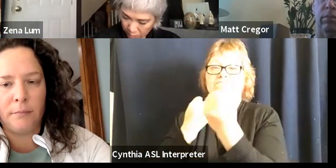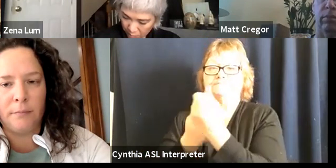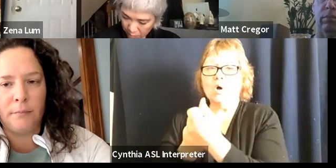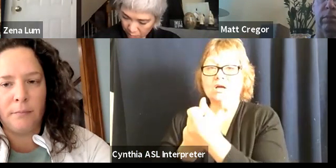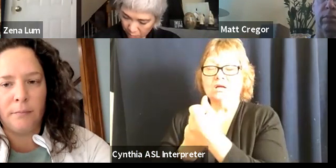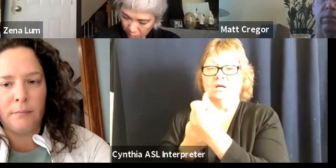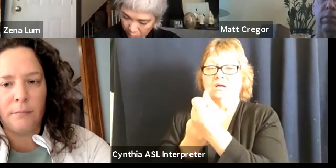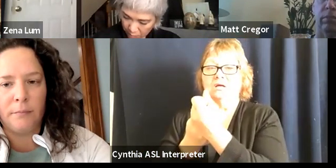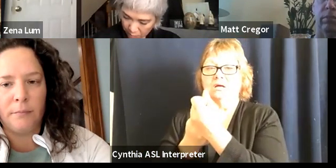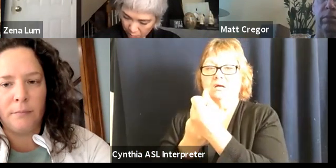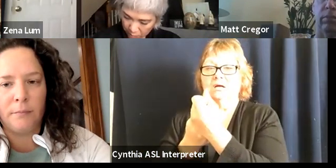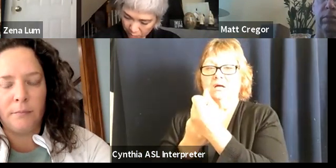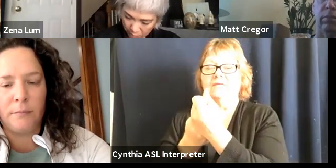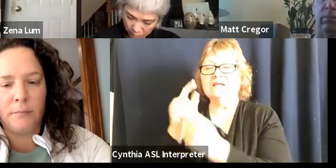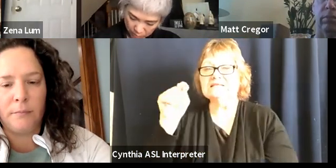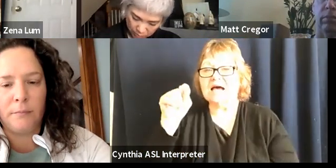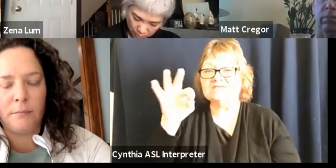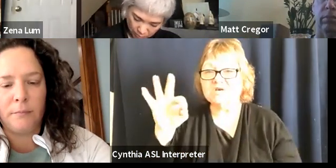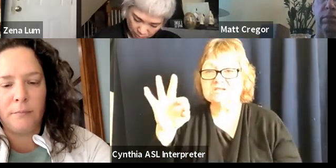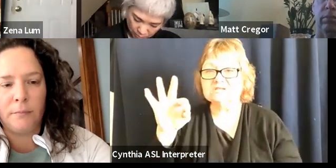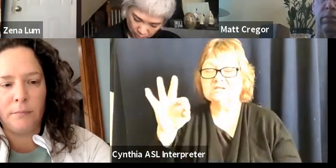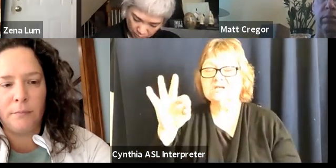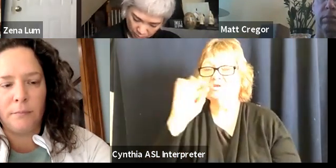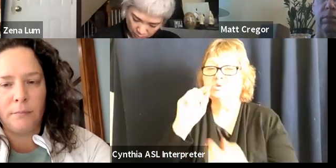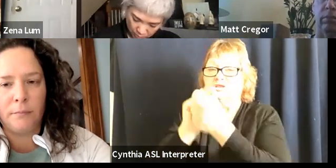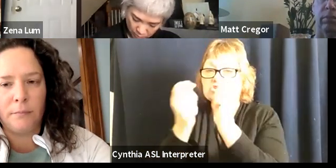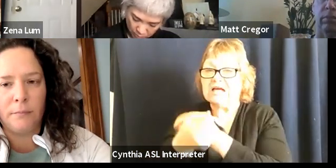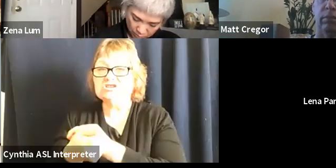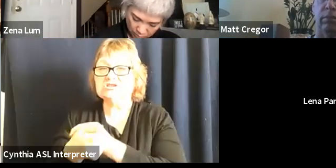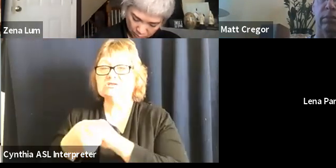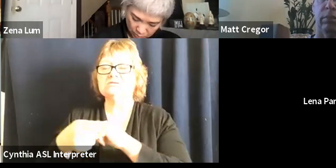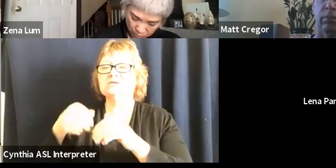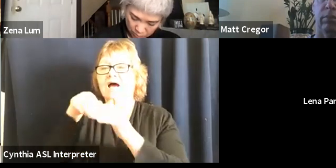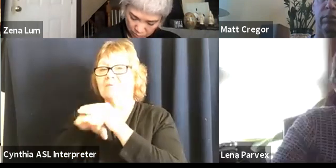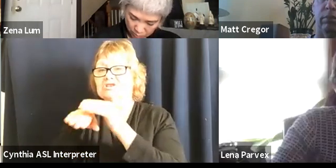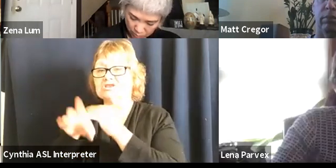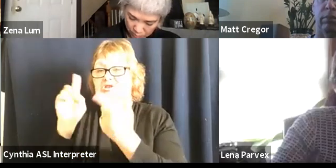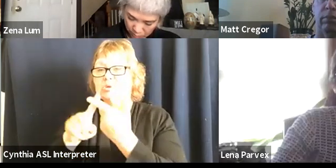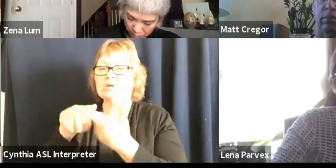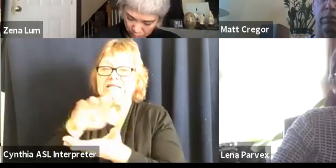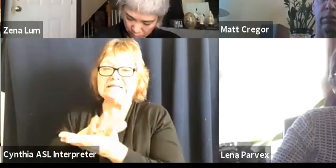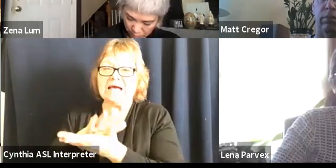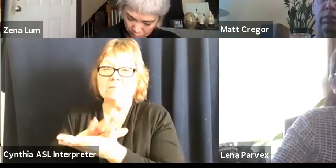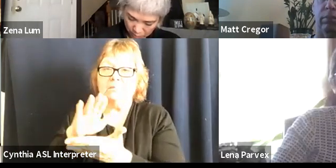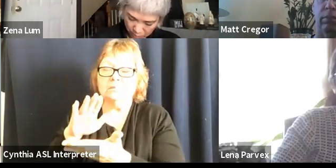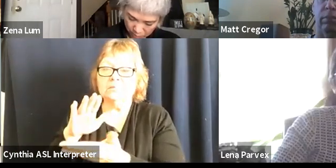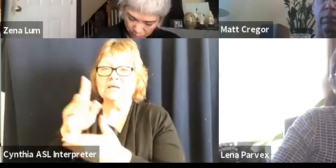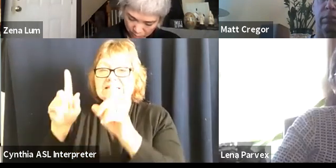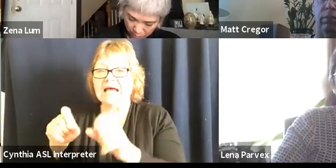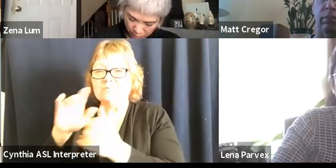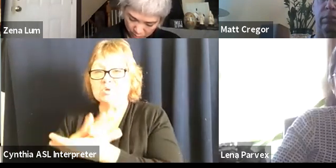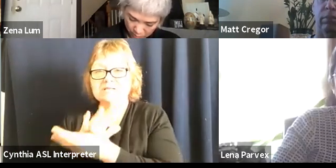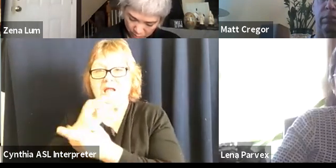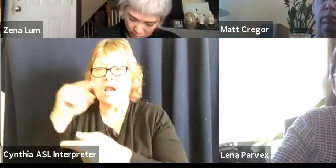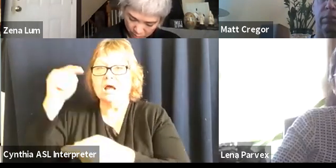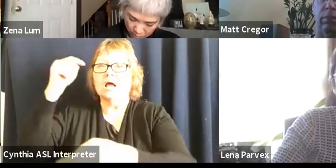the efforts of the task force to reform admissions to the exam schools and not to revert